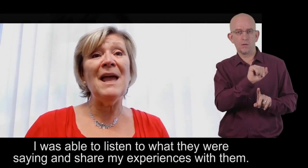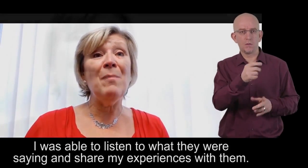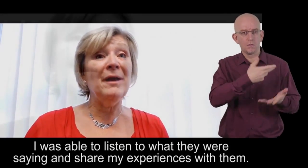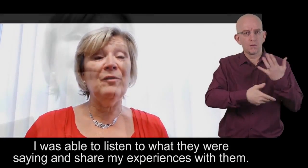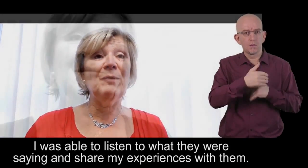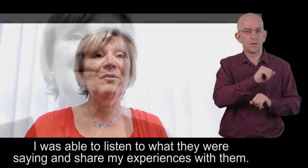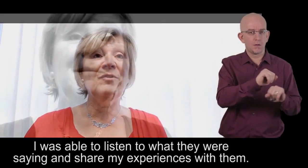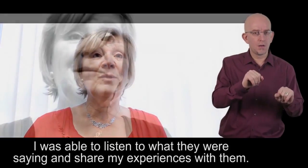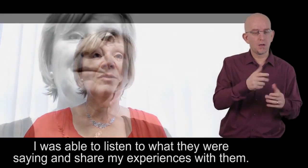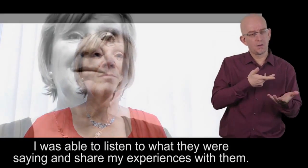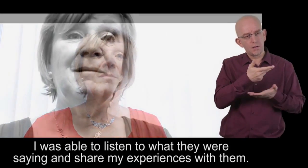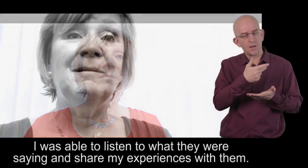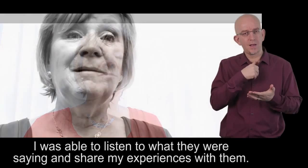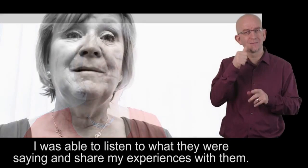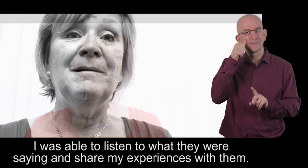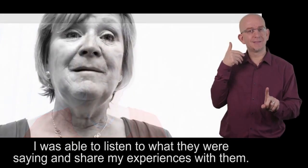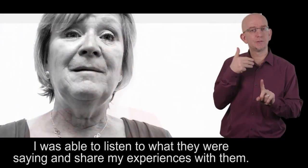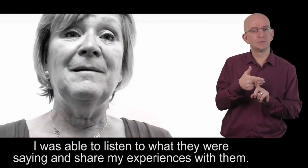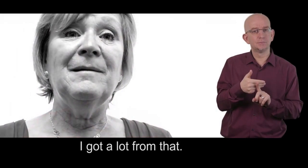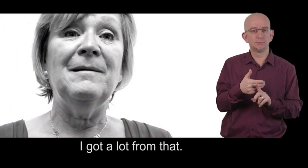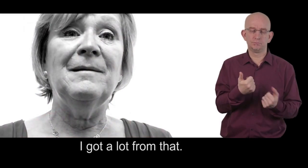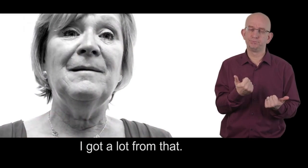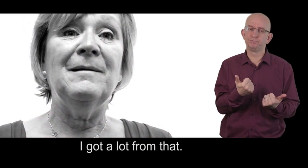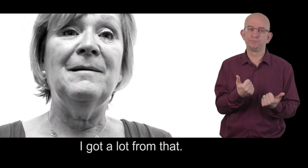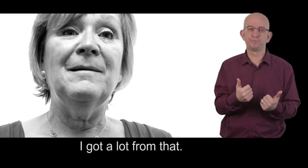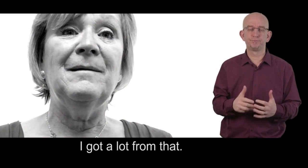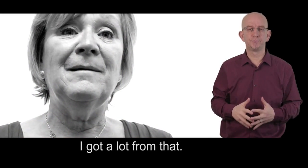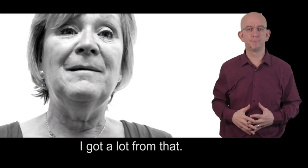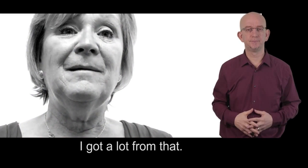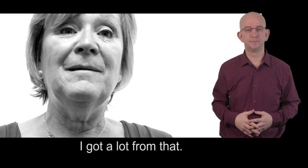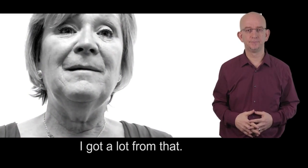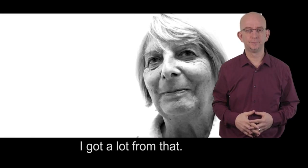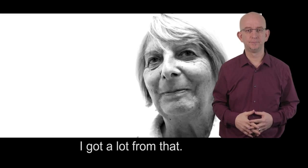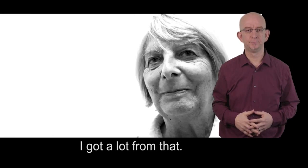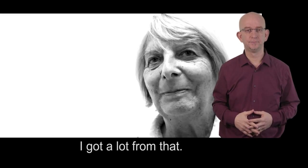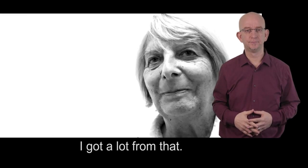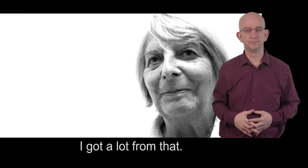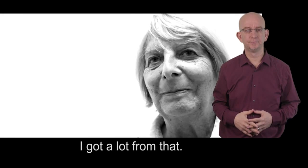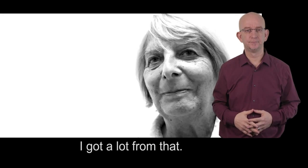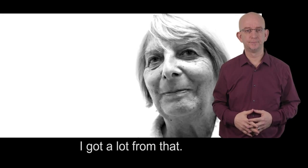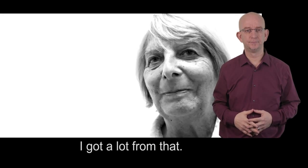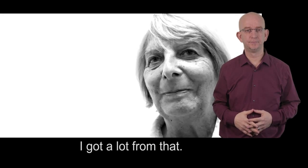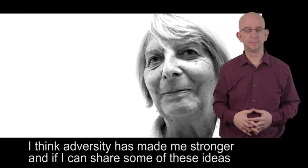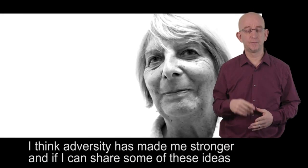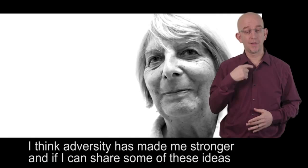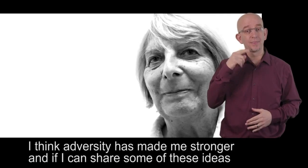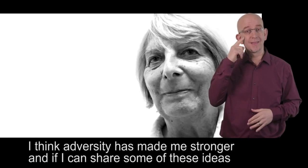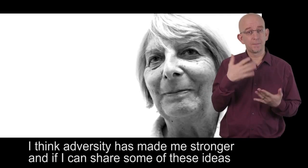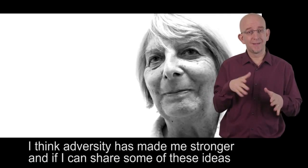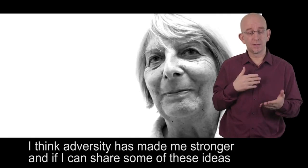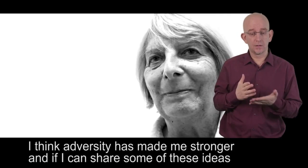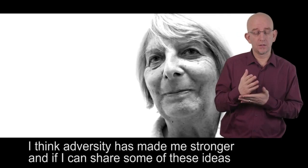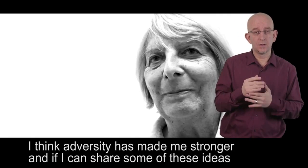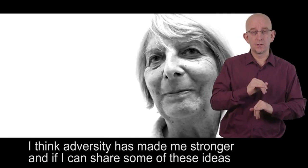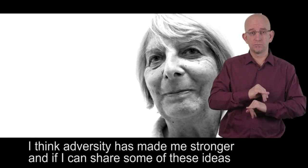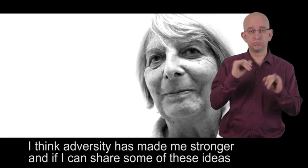saying and share my experiences with them which was really I got a lot from that. I think adversity